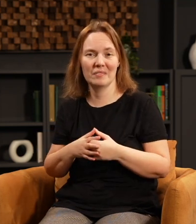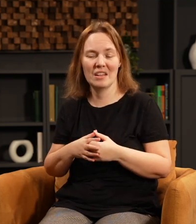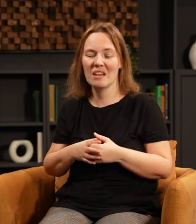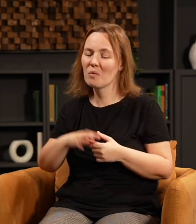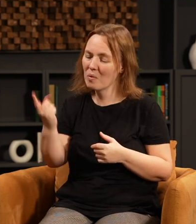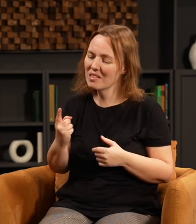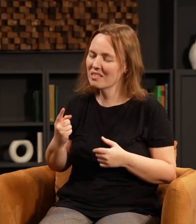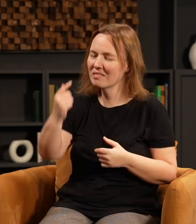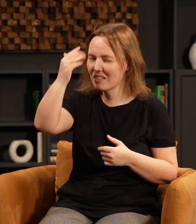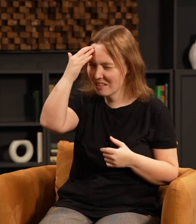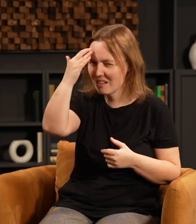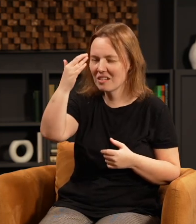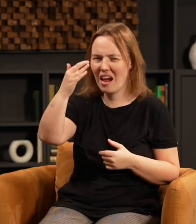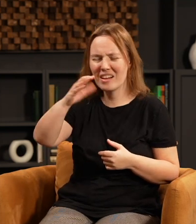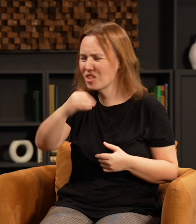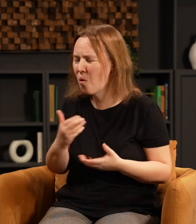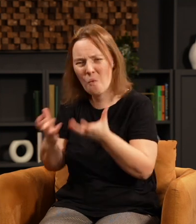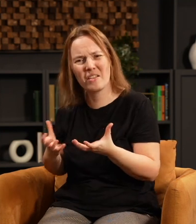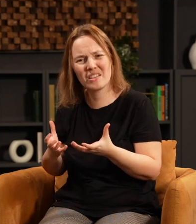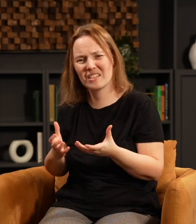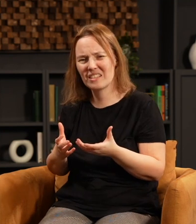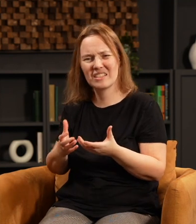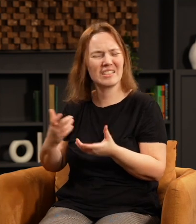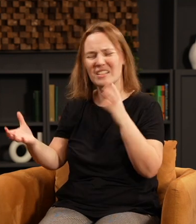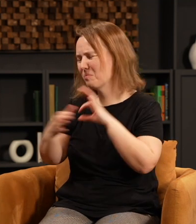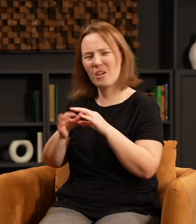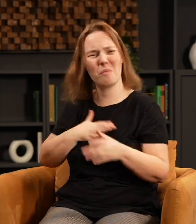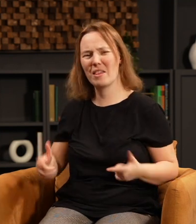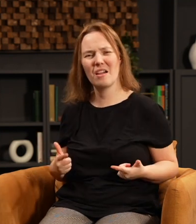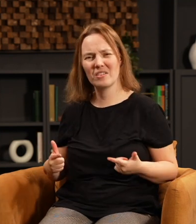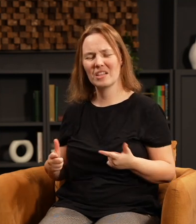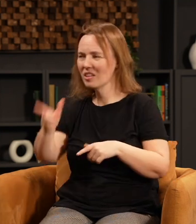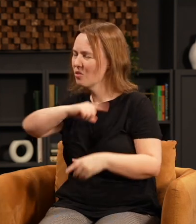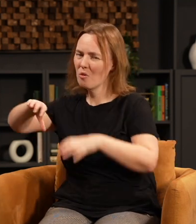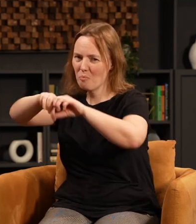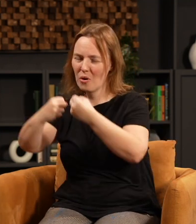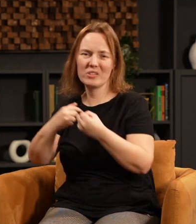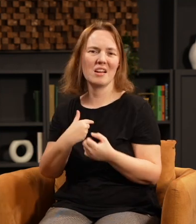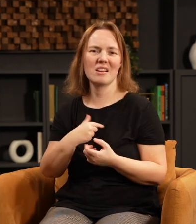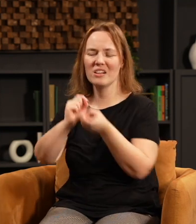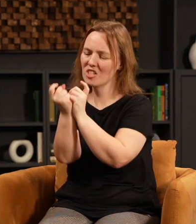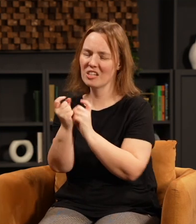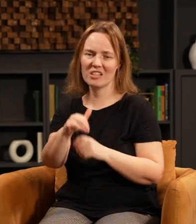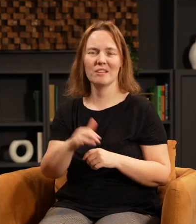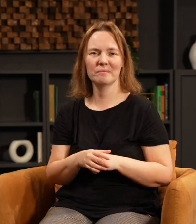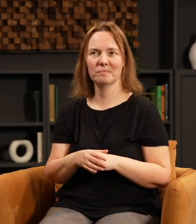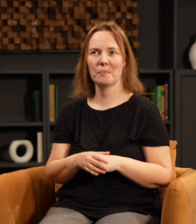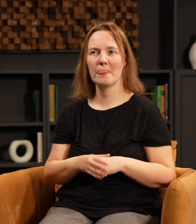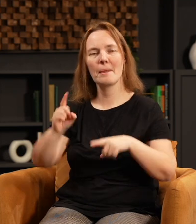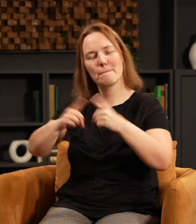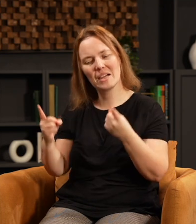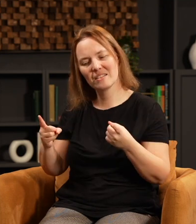I don't want this. This does not belong in my life. And the Lord broke that. The Lord changed that. But there had to be a sense